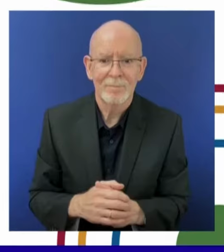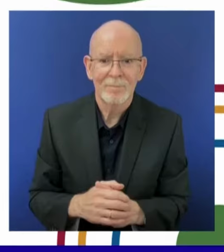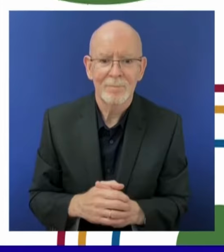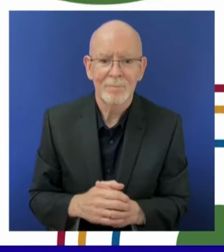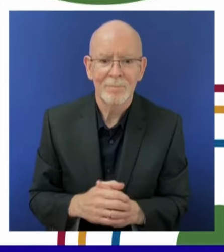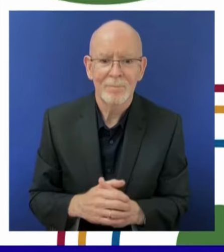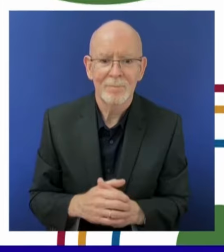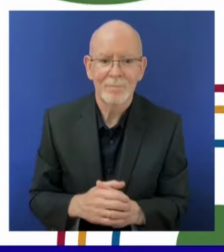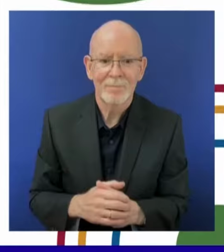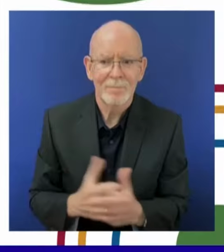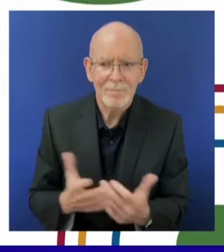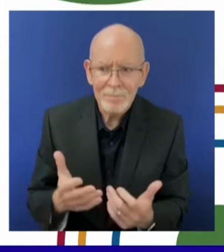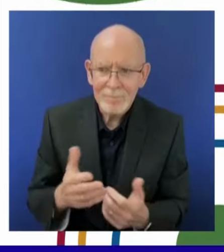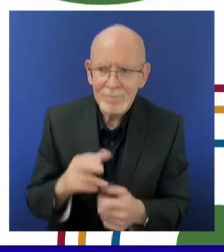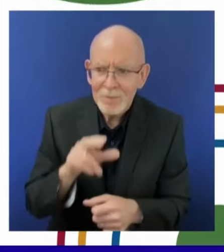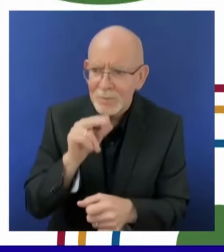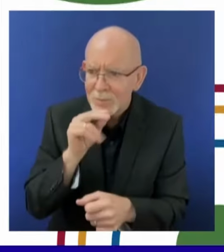We still can't hear you.